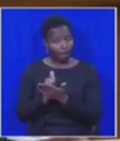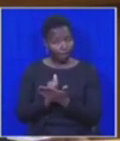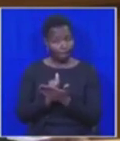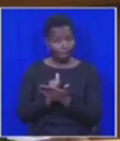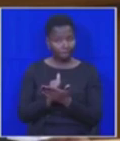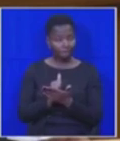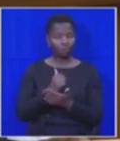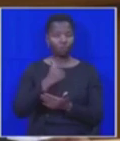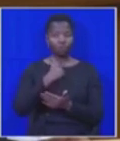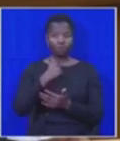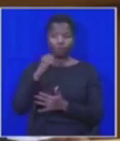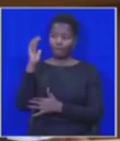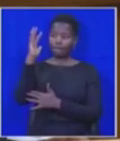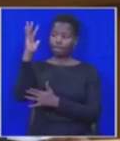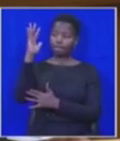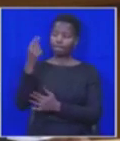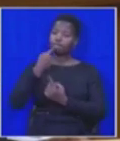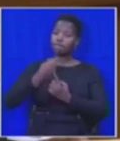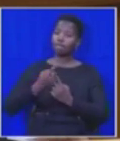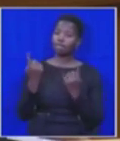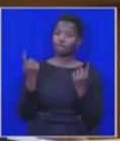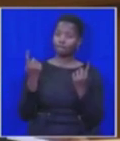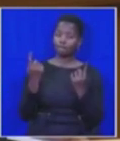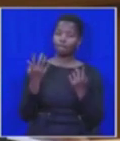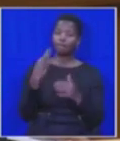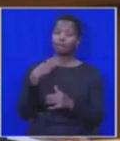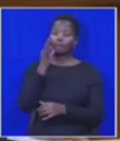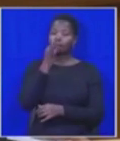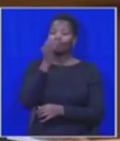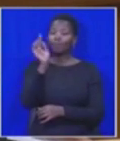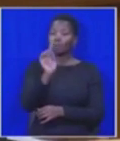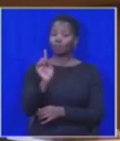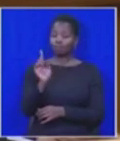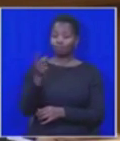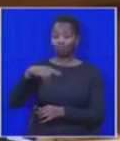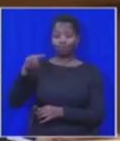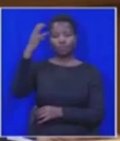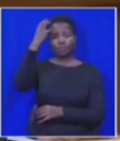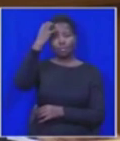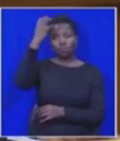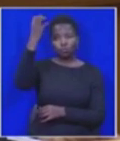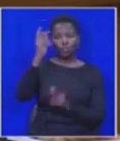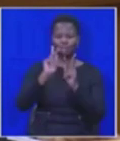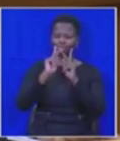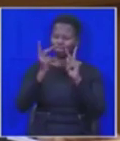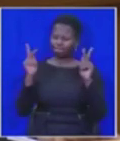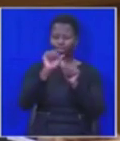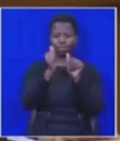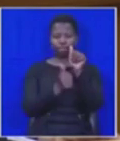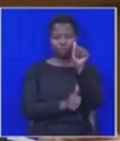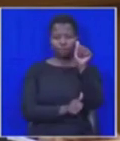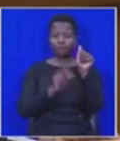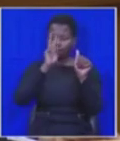In my address, I encouraged traditional leaders to fully participate